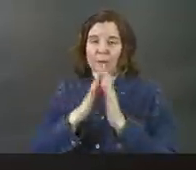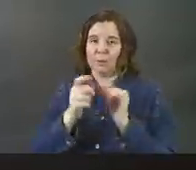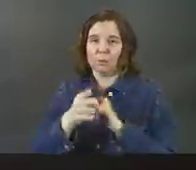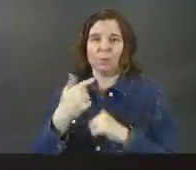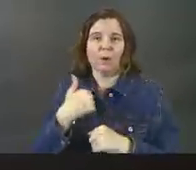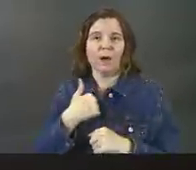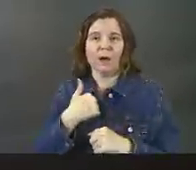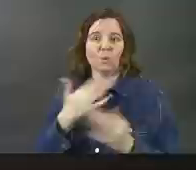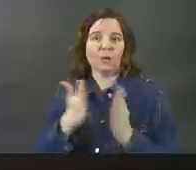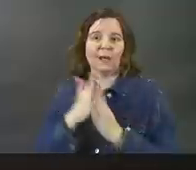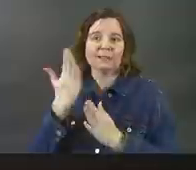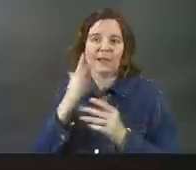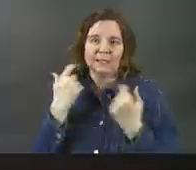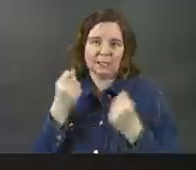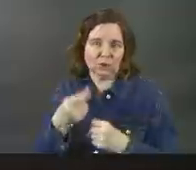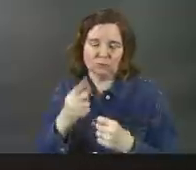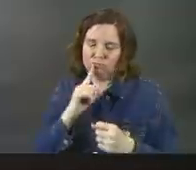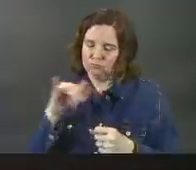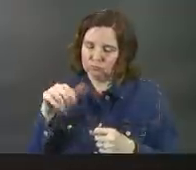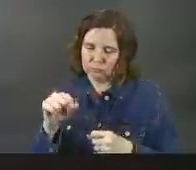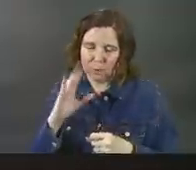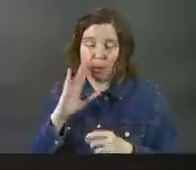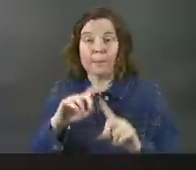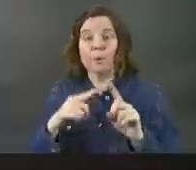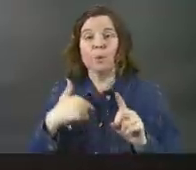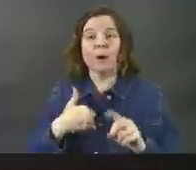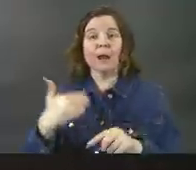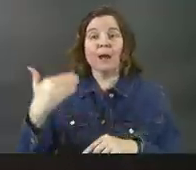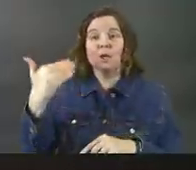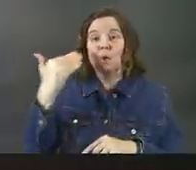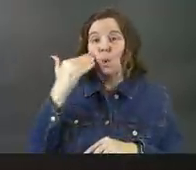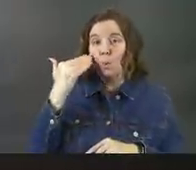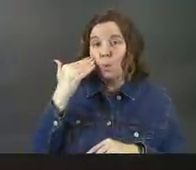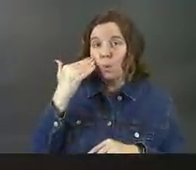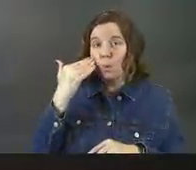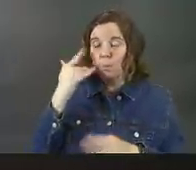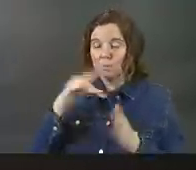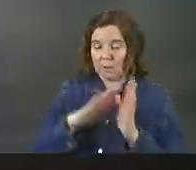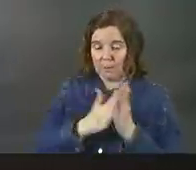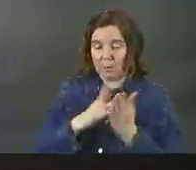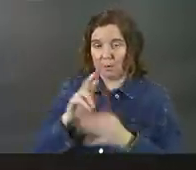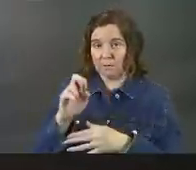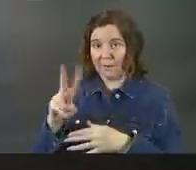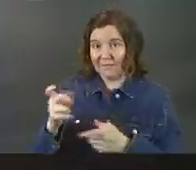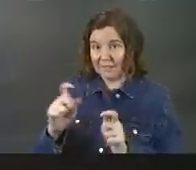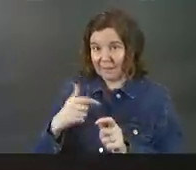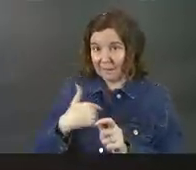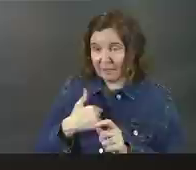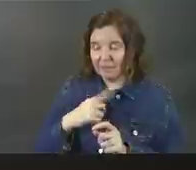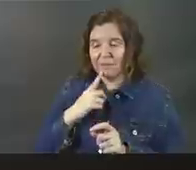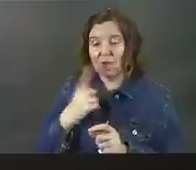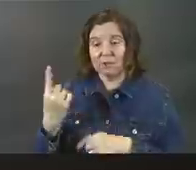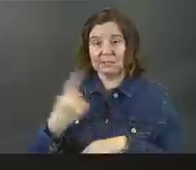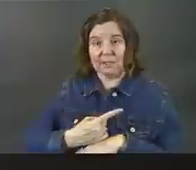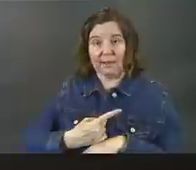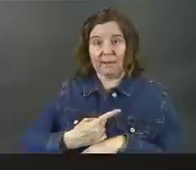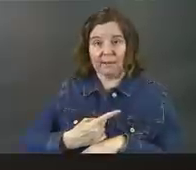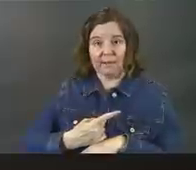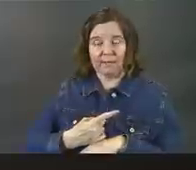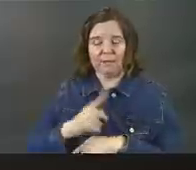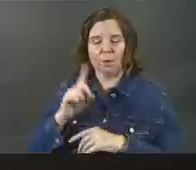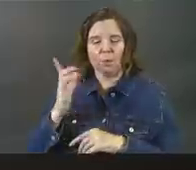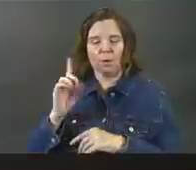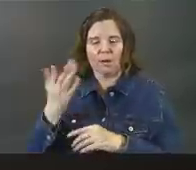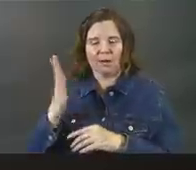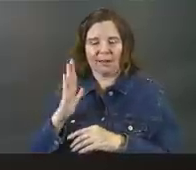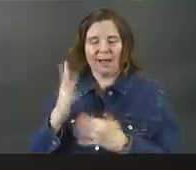with you, and I would ask God to heal you, absolutely. But what I know, what the book of Revelation gives me, is there is a day